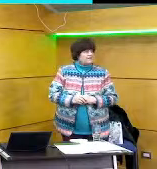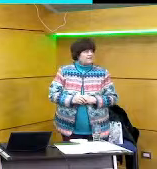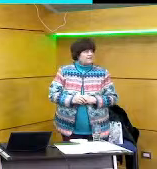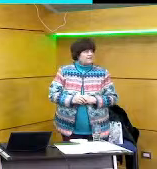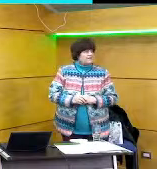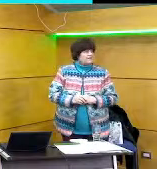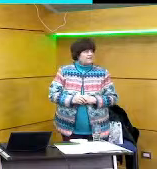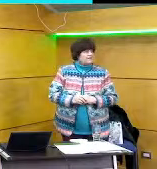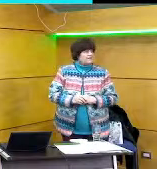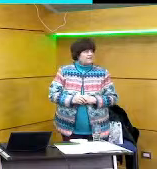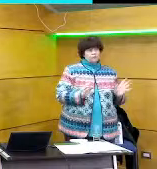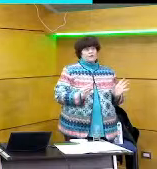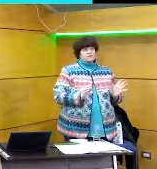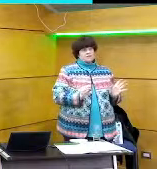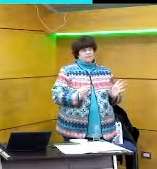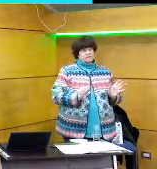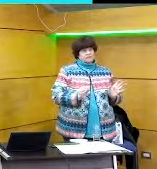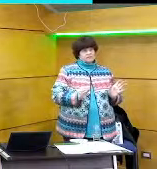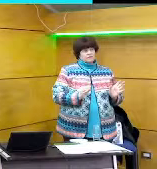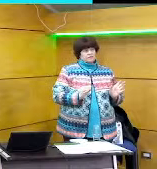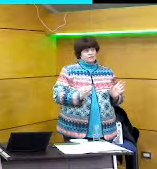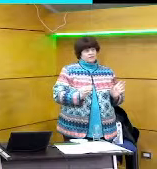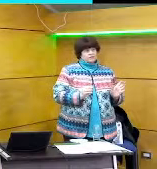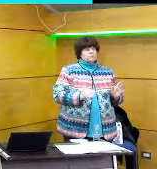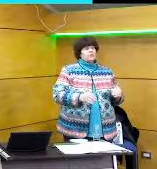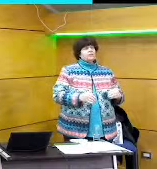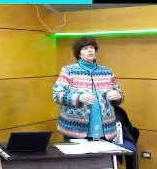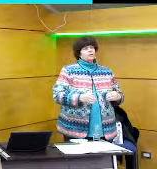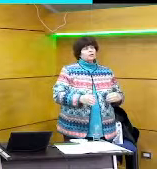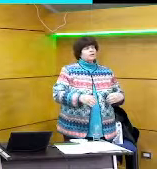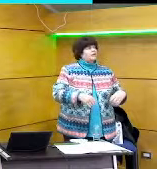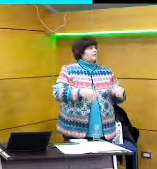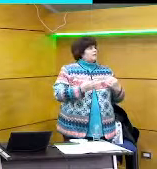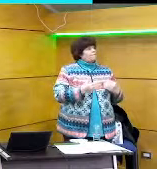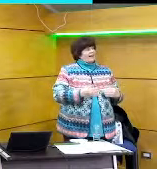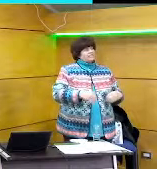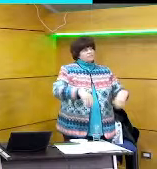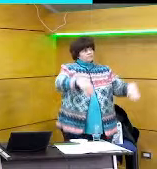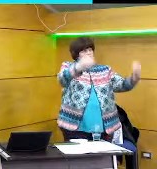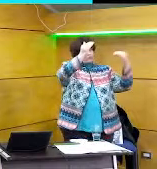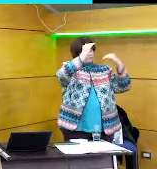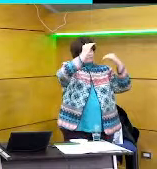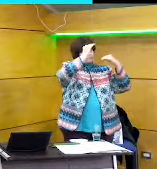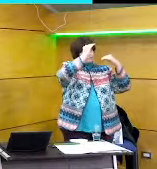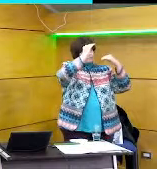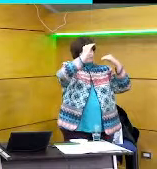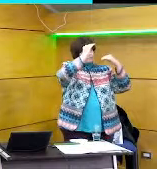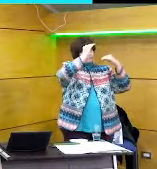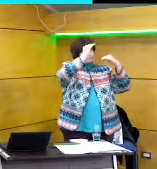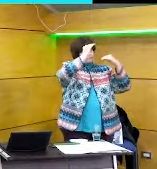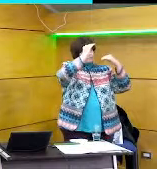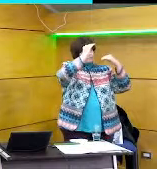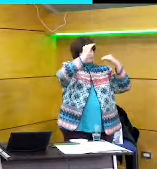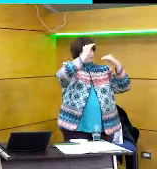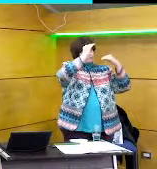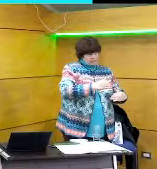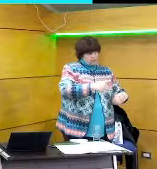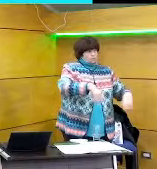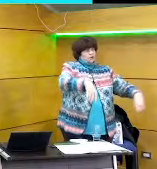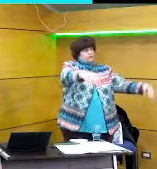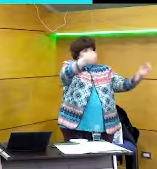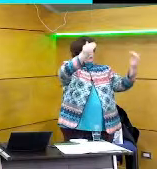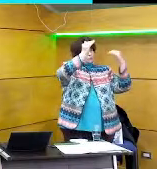If you want to do a full unit, you can earn badges for level 1, level 2, and level